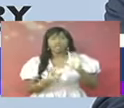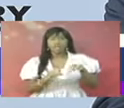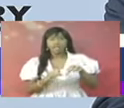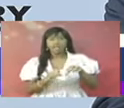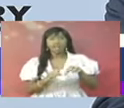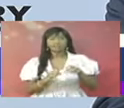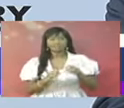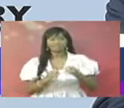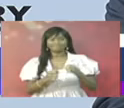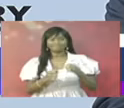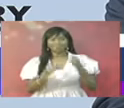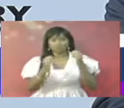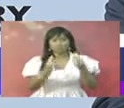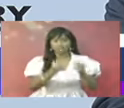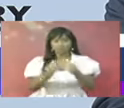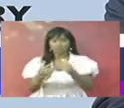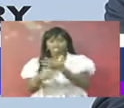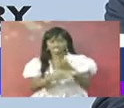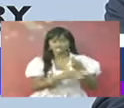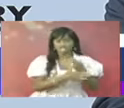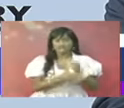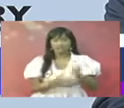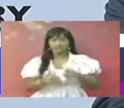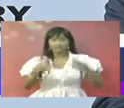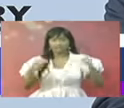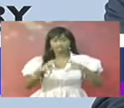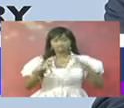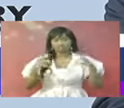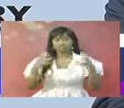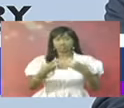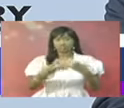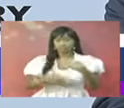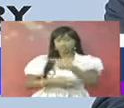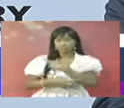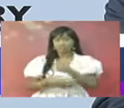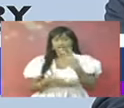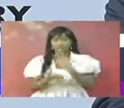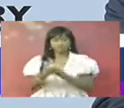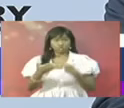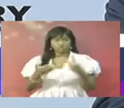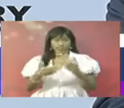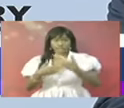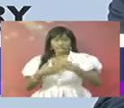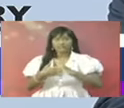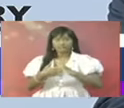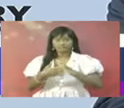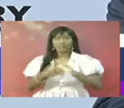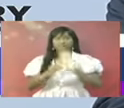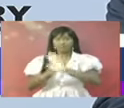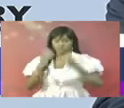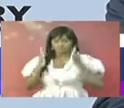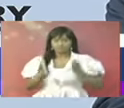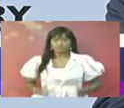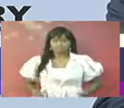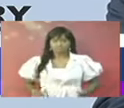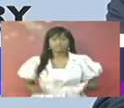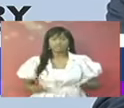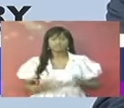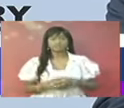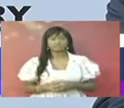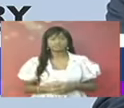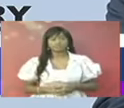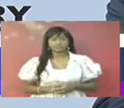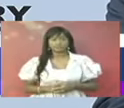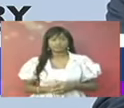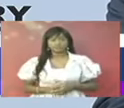large group of people very quickly, and 2 weeks after your dose you get the level of immunity that at least it purports at the outset from its